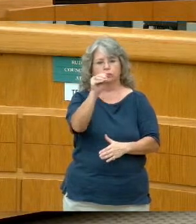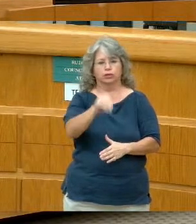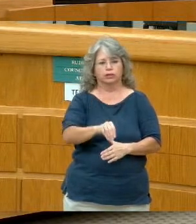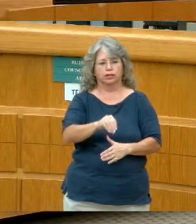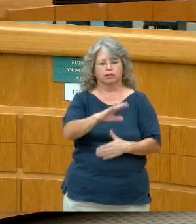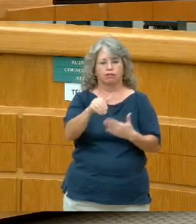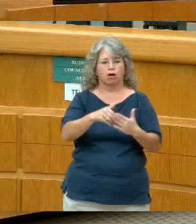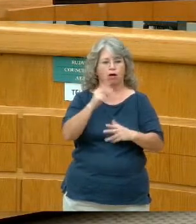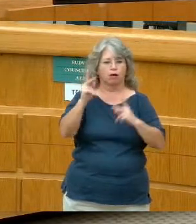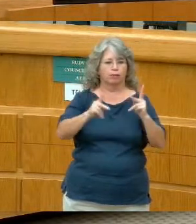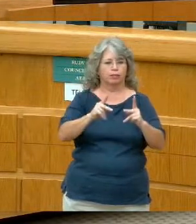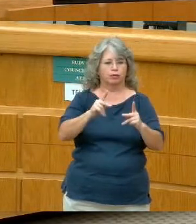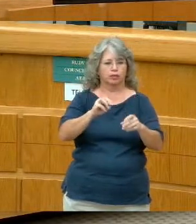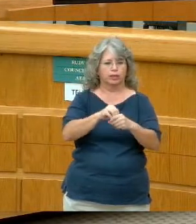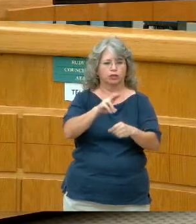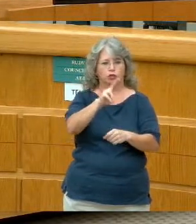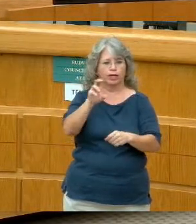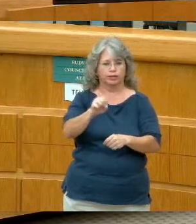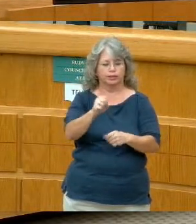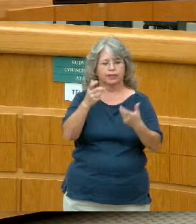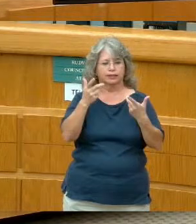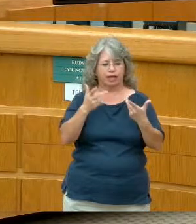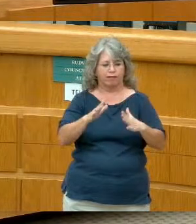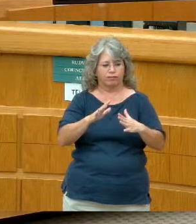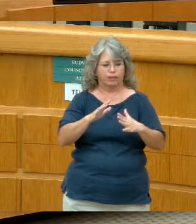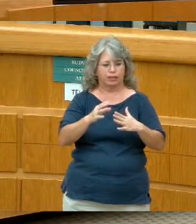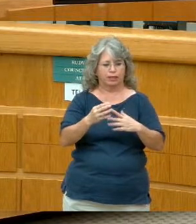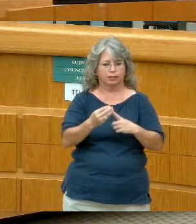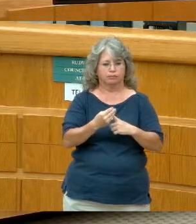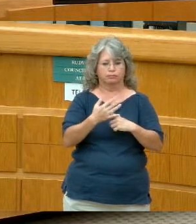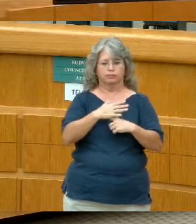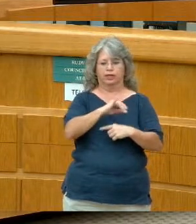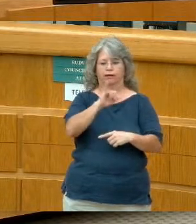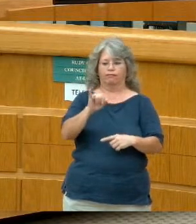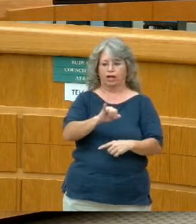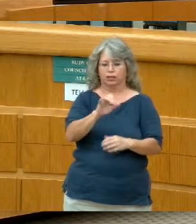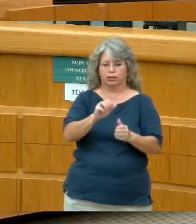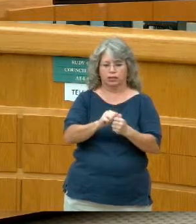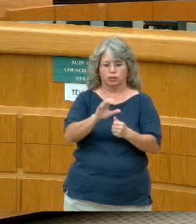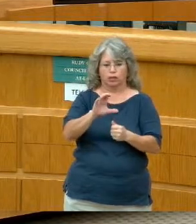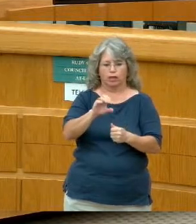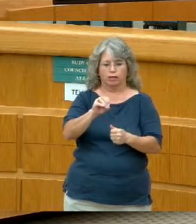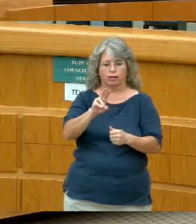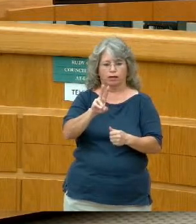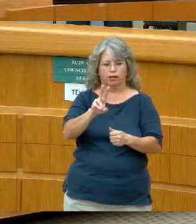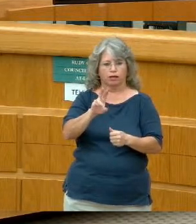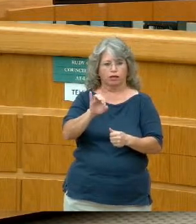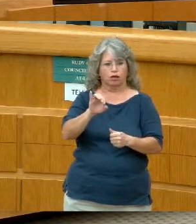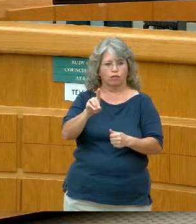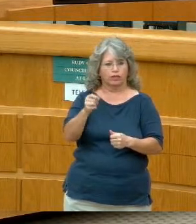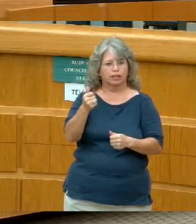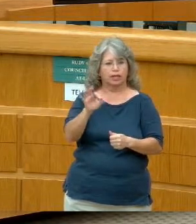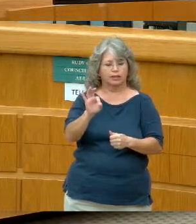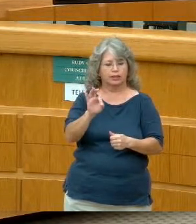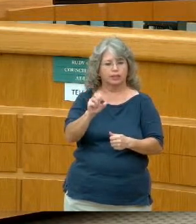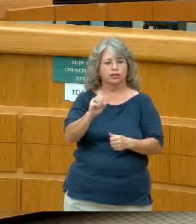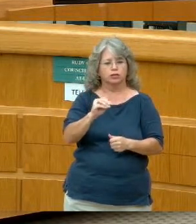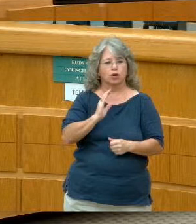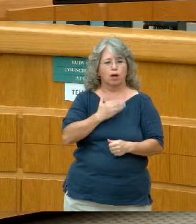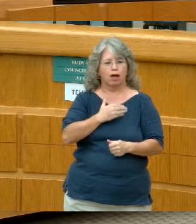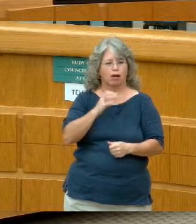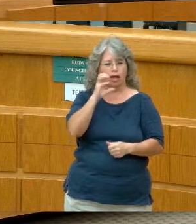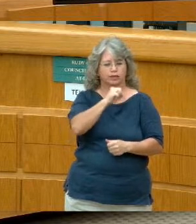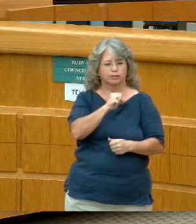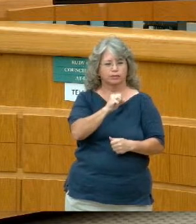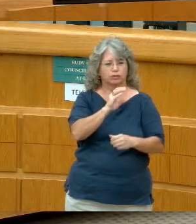of the people in the United States have been infected with COVID-19. So our estimates fall right within